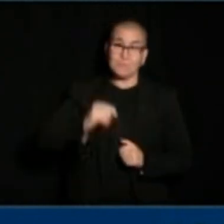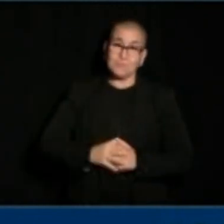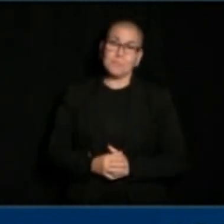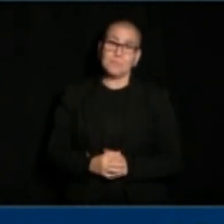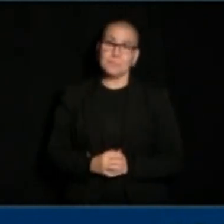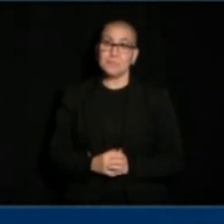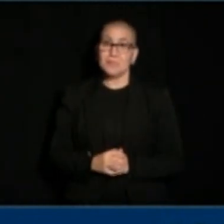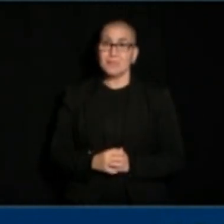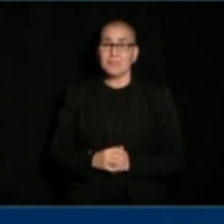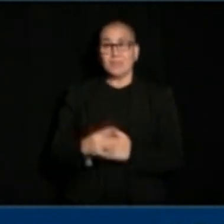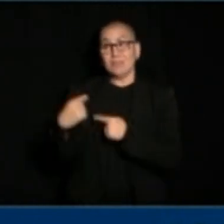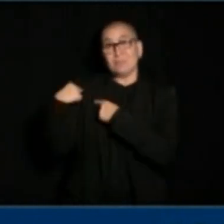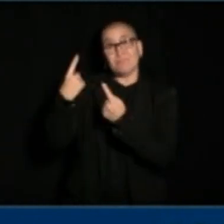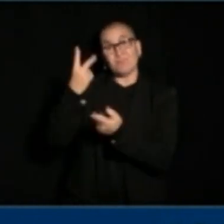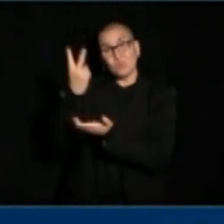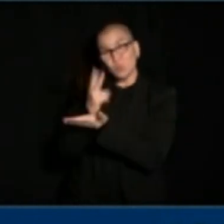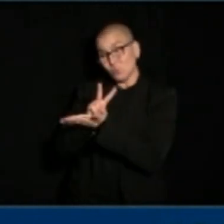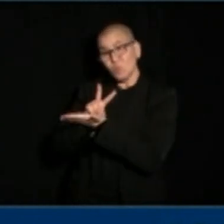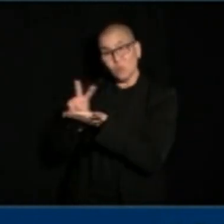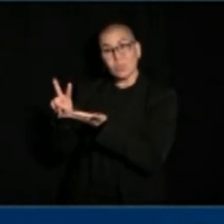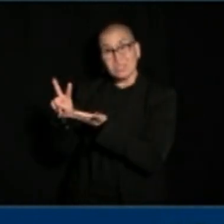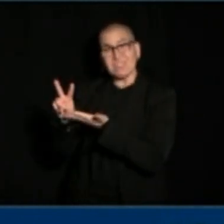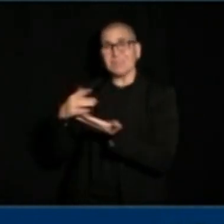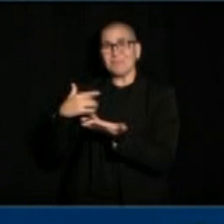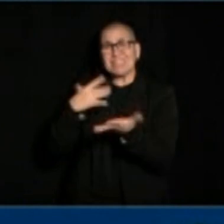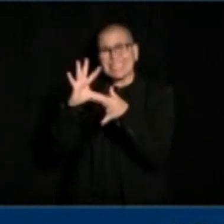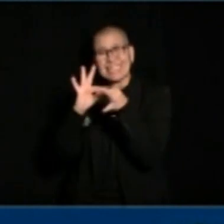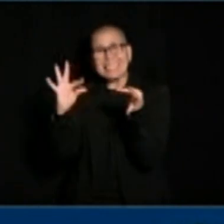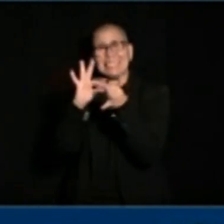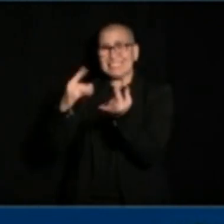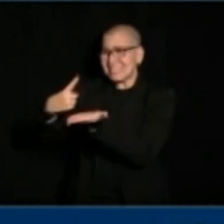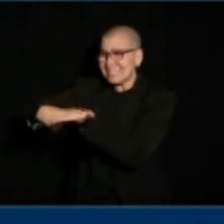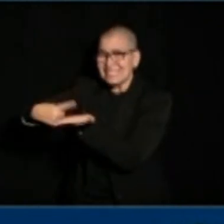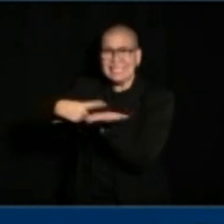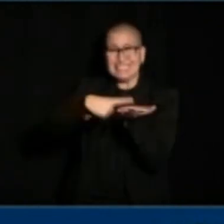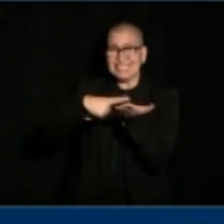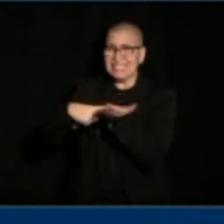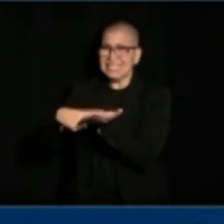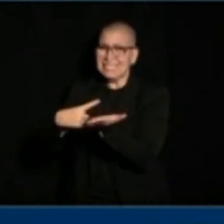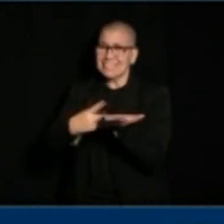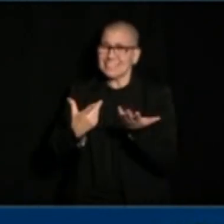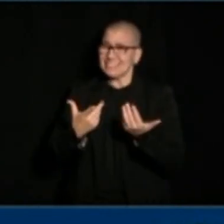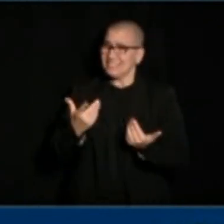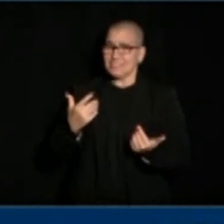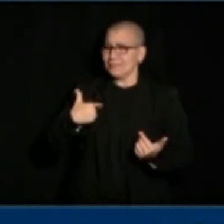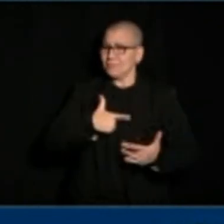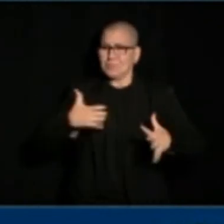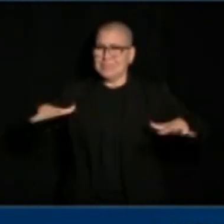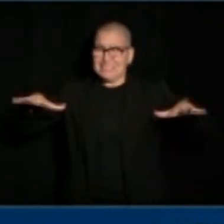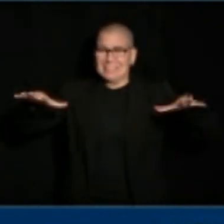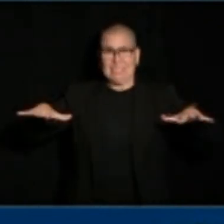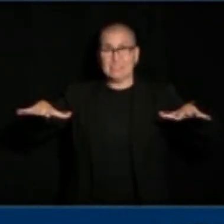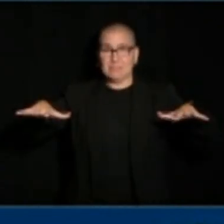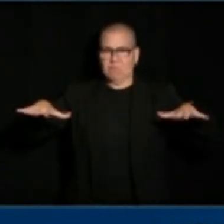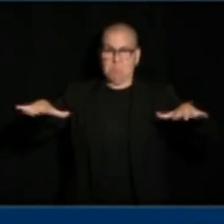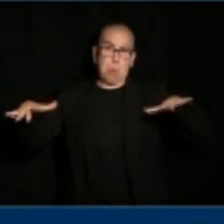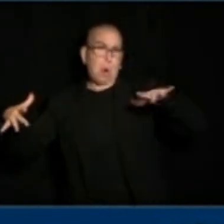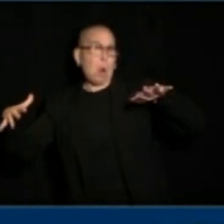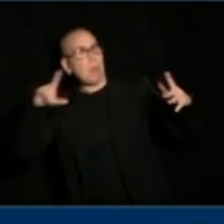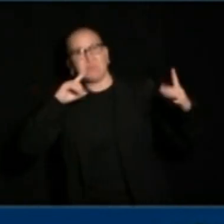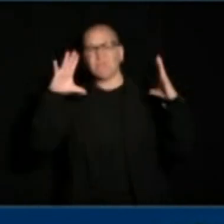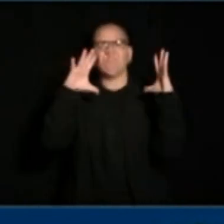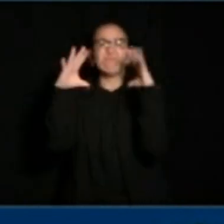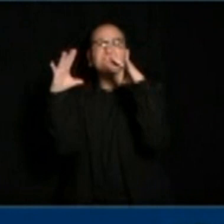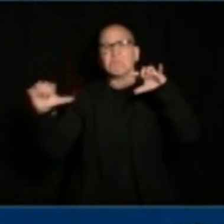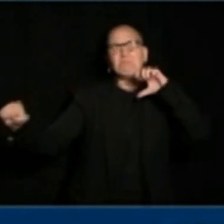weeks, as we've been talking about, the ground is literally shifting under our feet. These are, what you're looking at here, is the